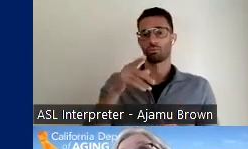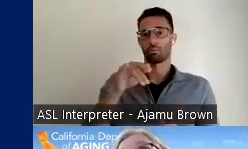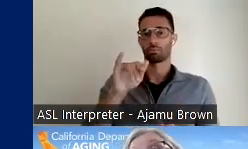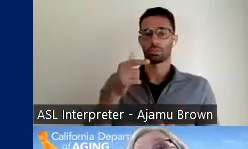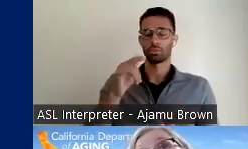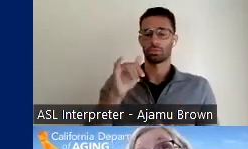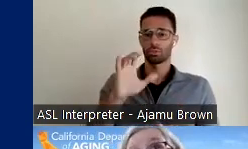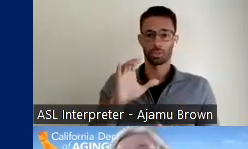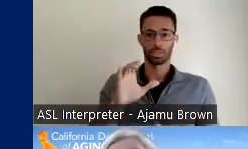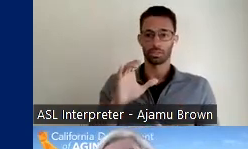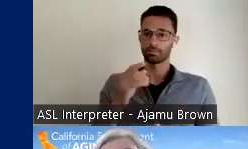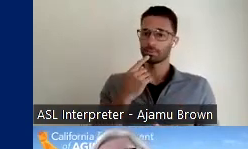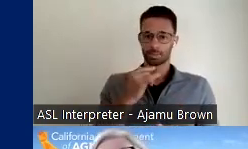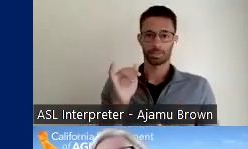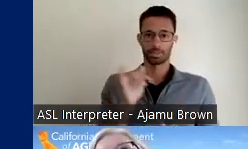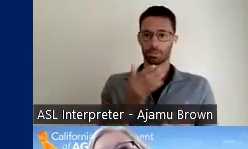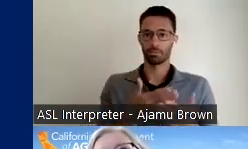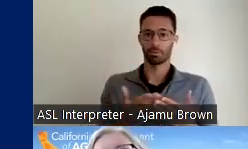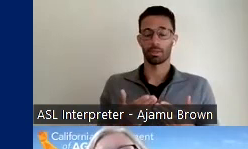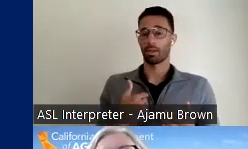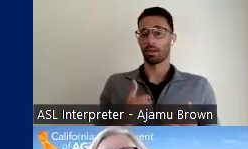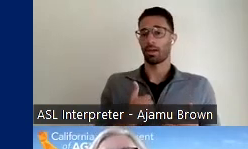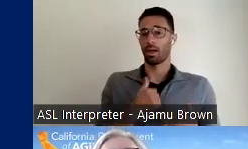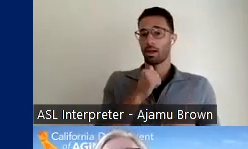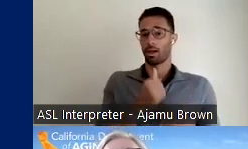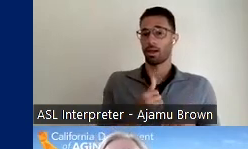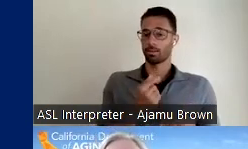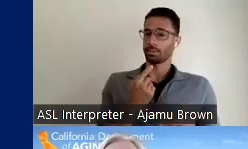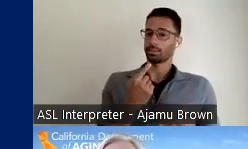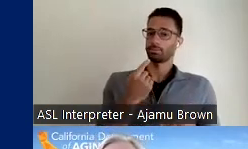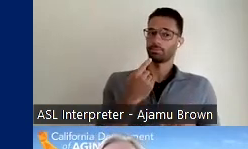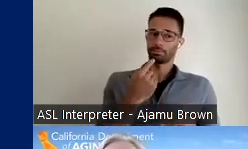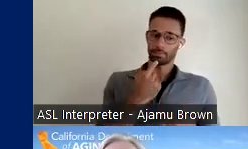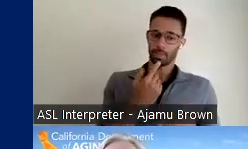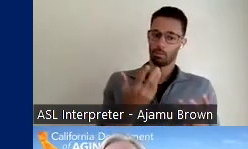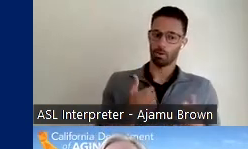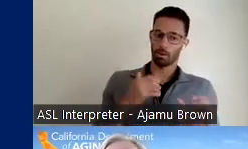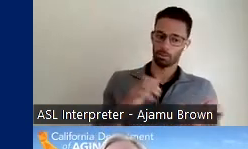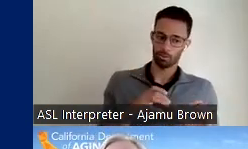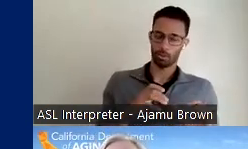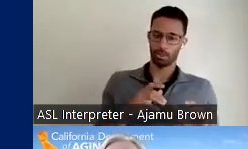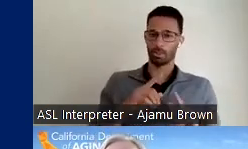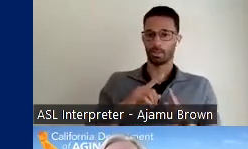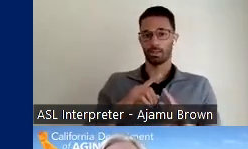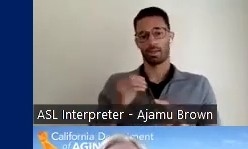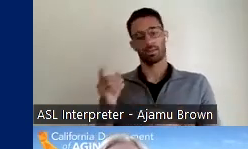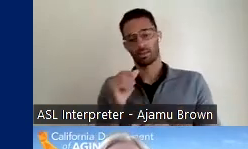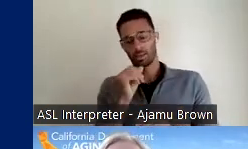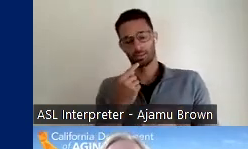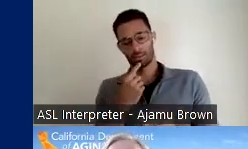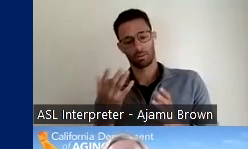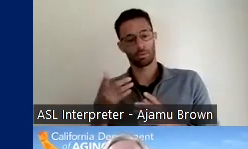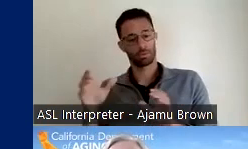what they're going to do. I won't say what I'm going to do, but we won't go. We want to be in our homes. We have a right under the